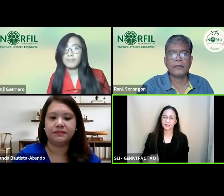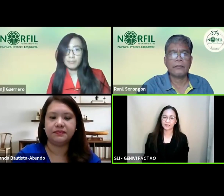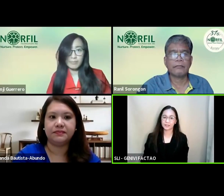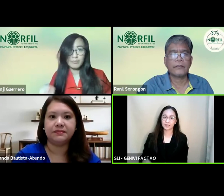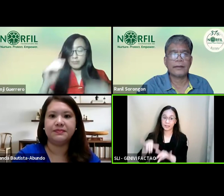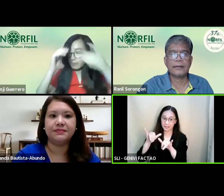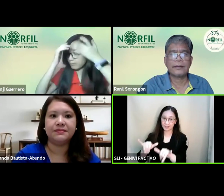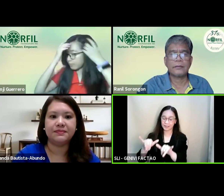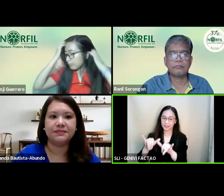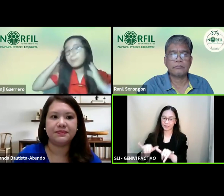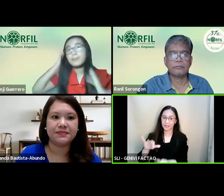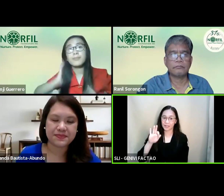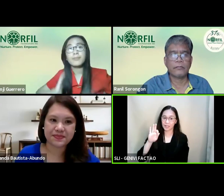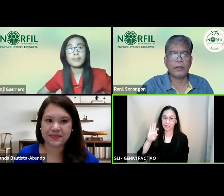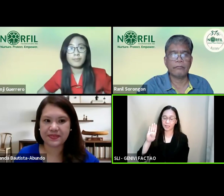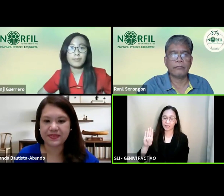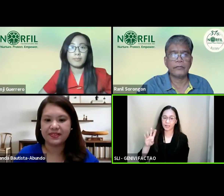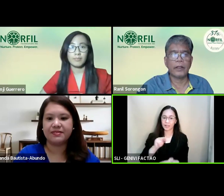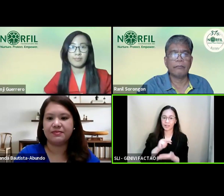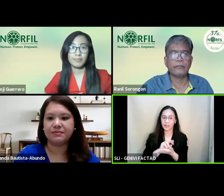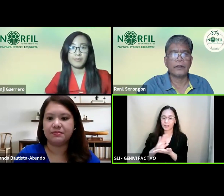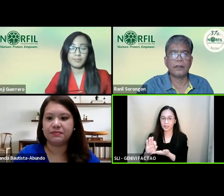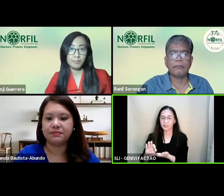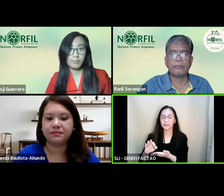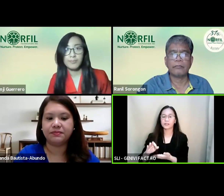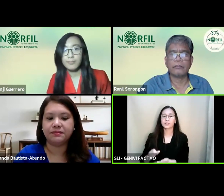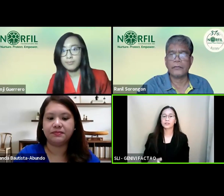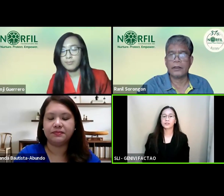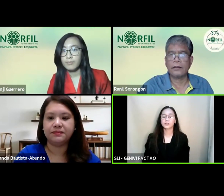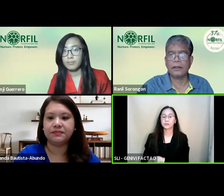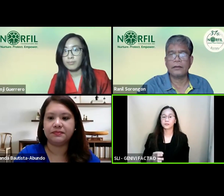po tayo sa Facebook page ng Northfield for the upcoming activities. Ayan.